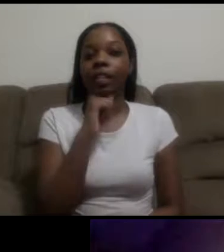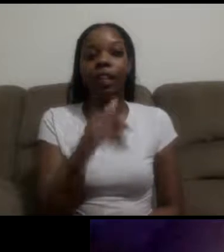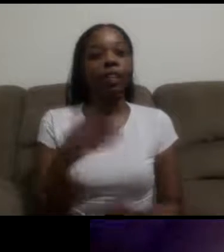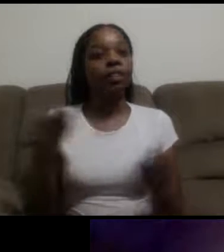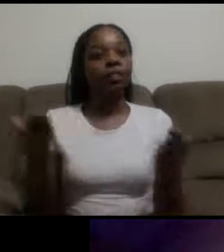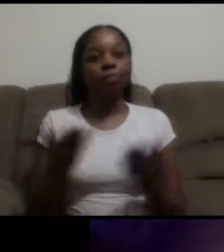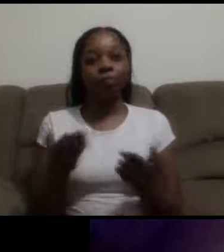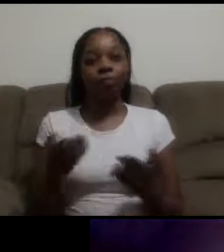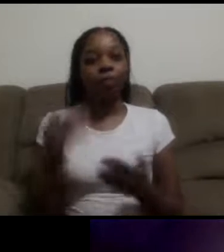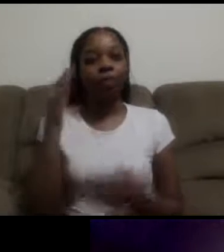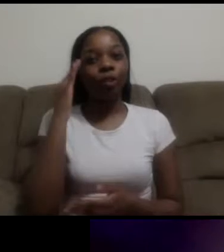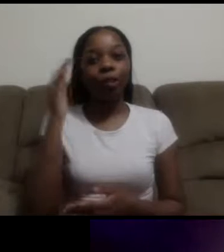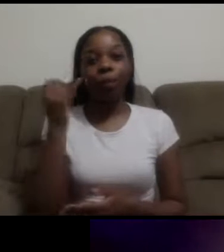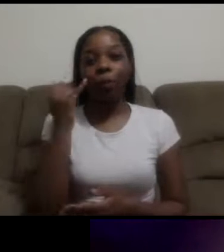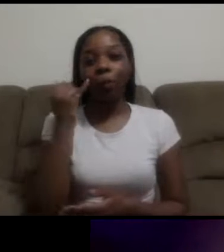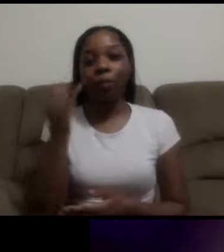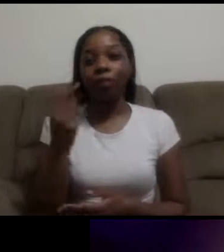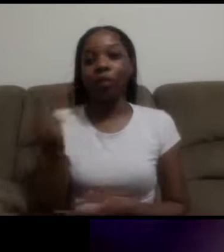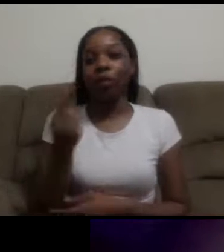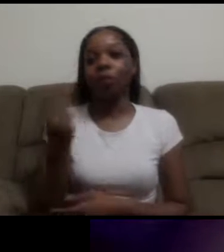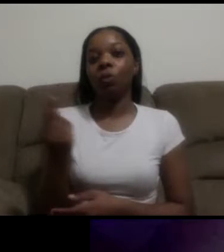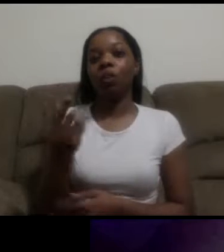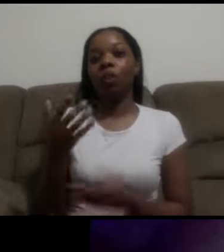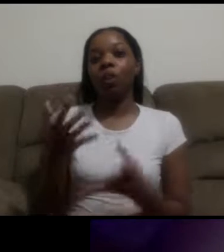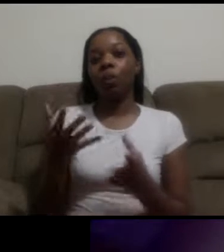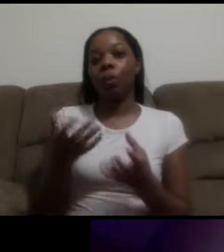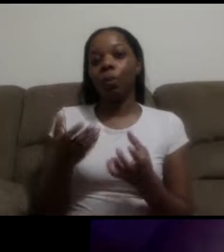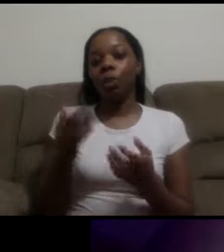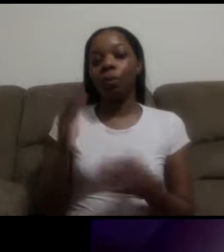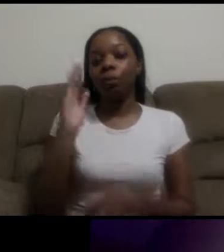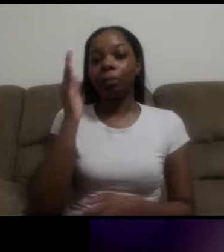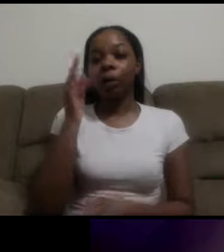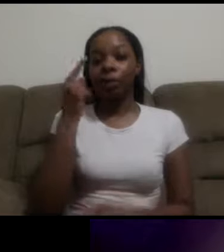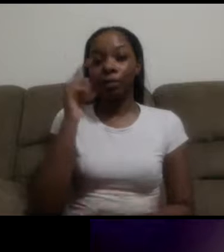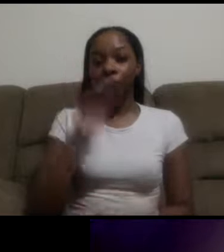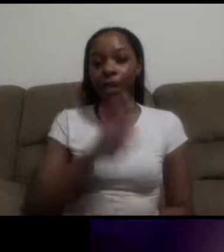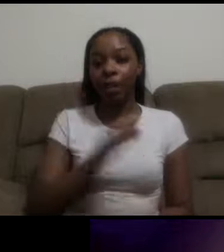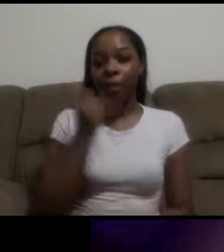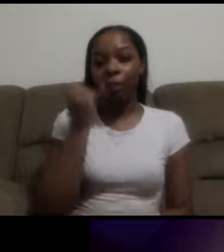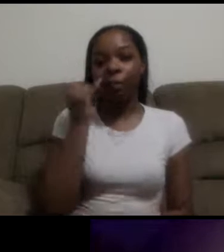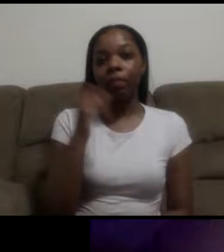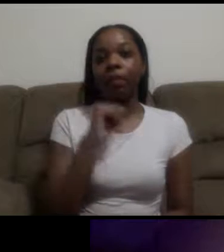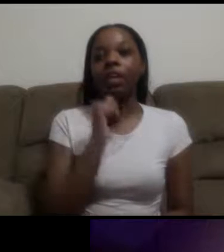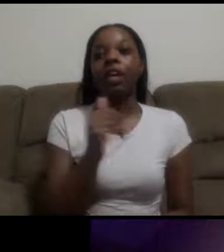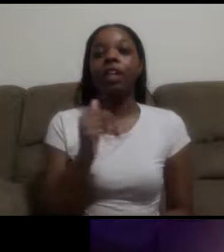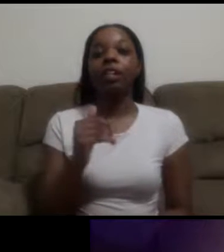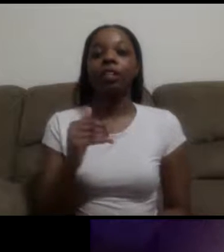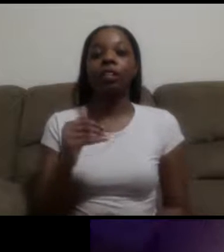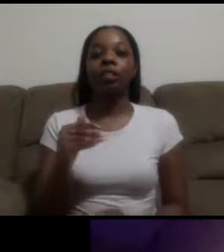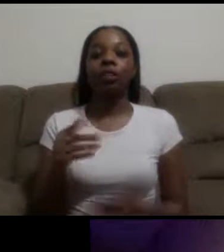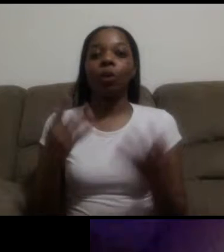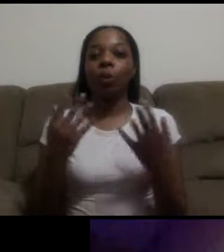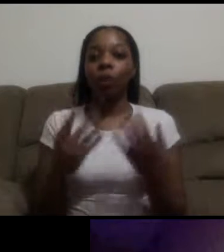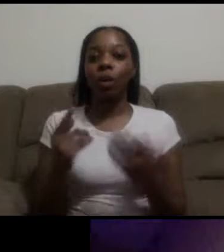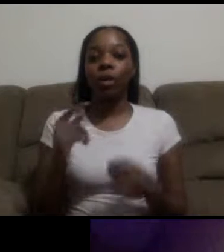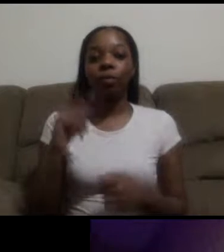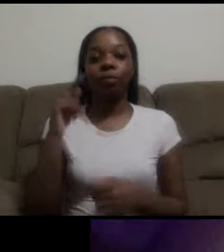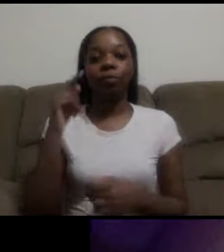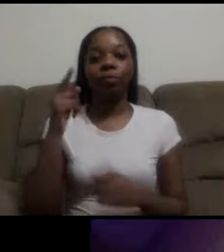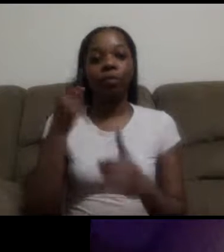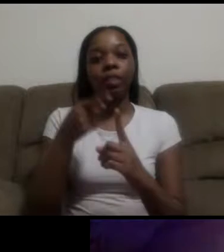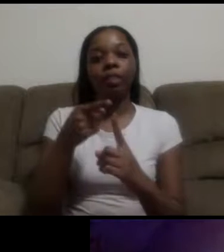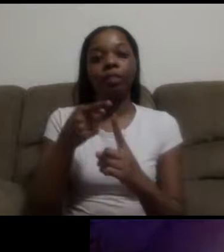somebody else wants to present for him. If not, then I guess we could just wait till next week.